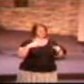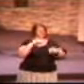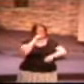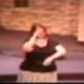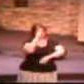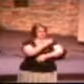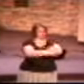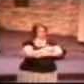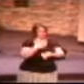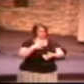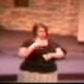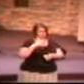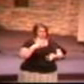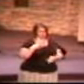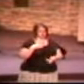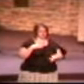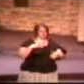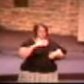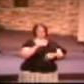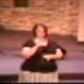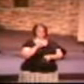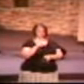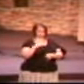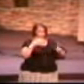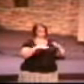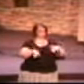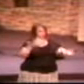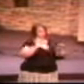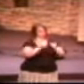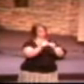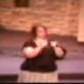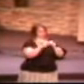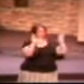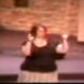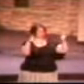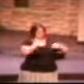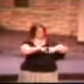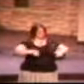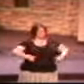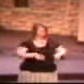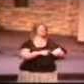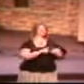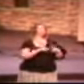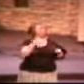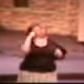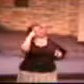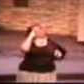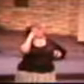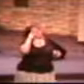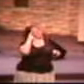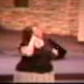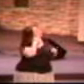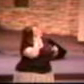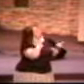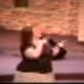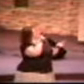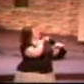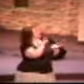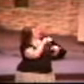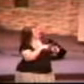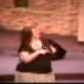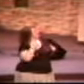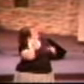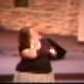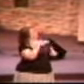will get that joke later. But I wondered what it might be like to actually live in one of these cells.